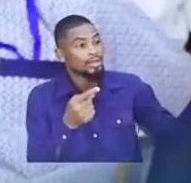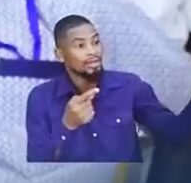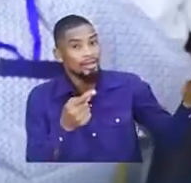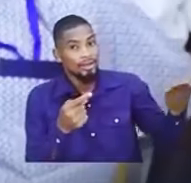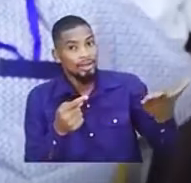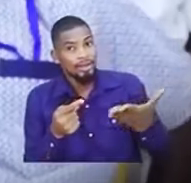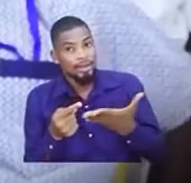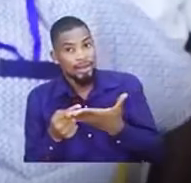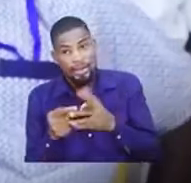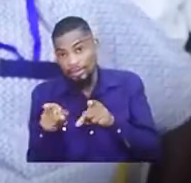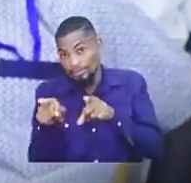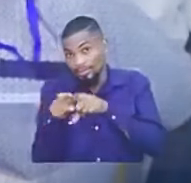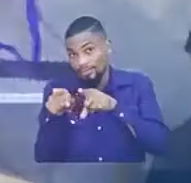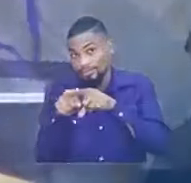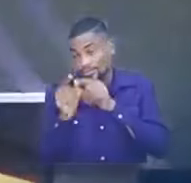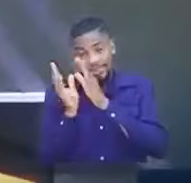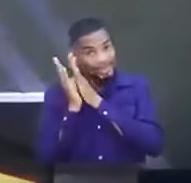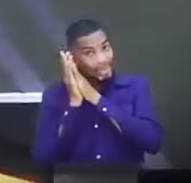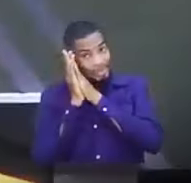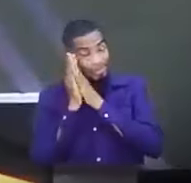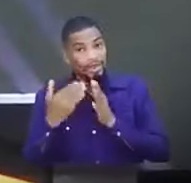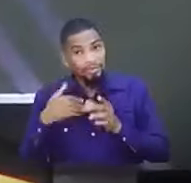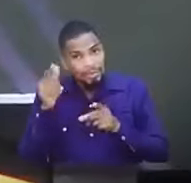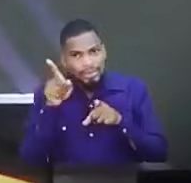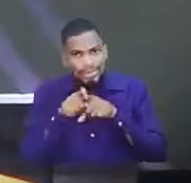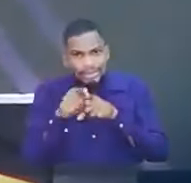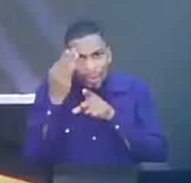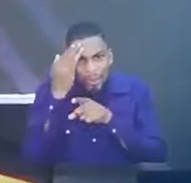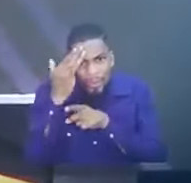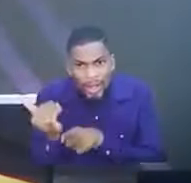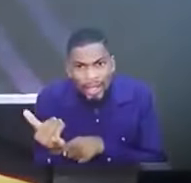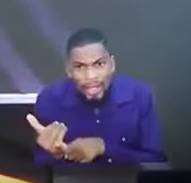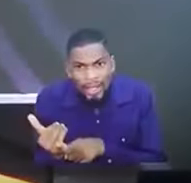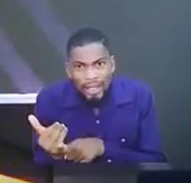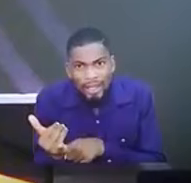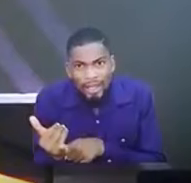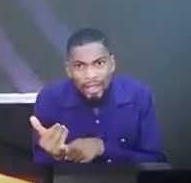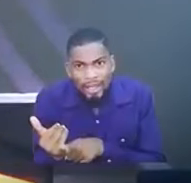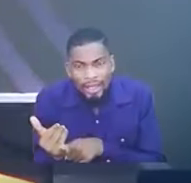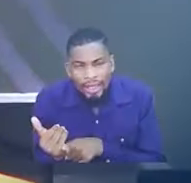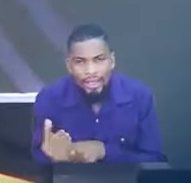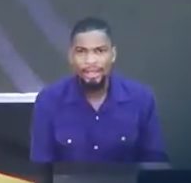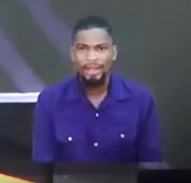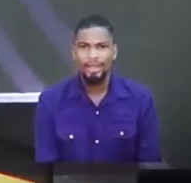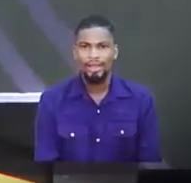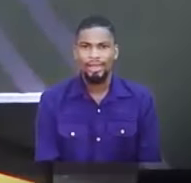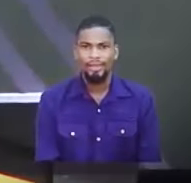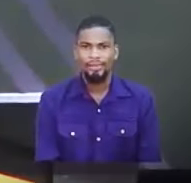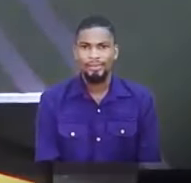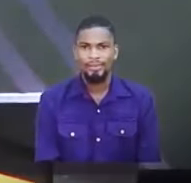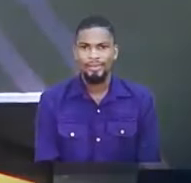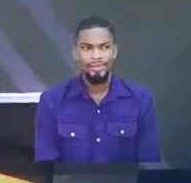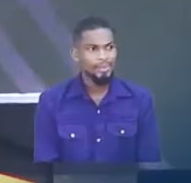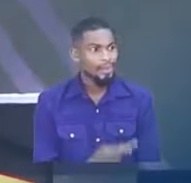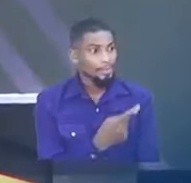sister. How can you say, come to bed with me, and you add, my sister? Yeah.